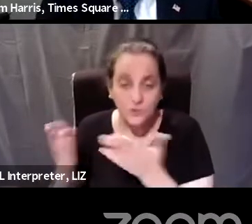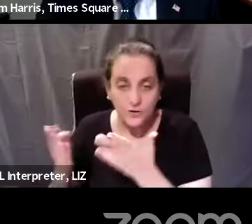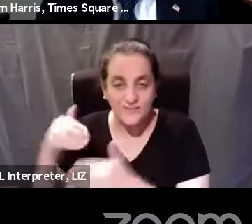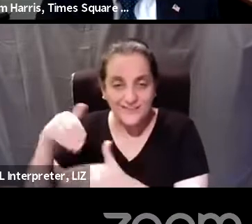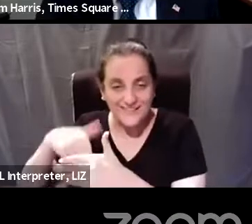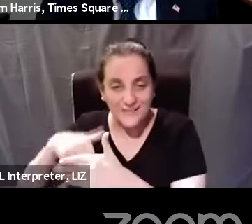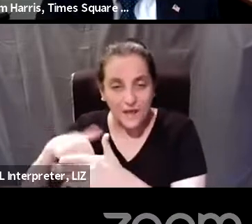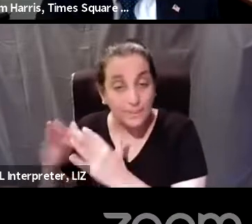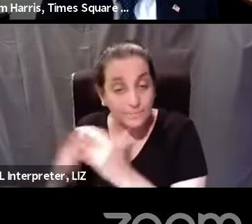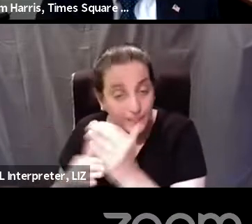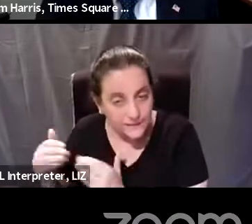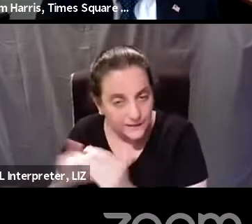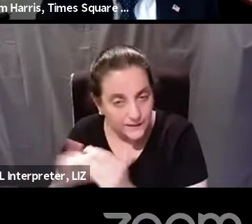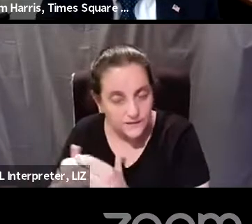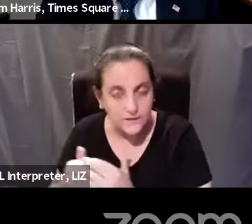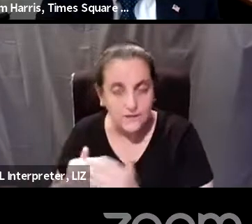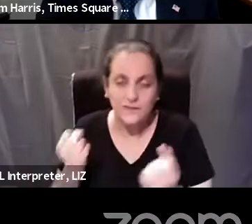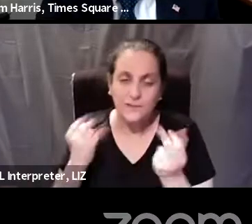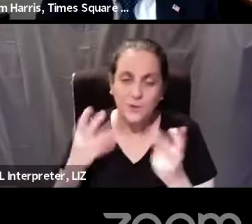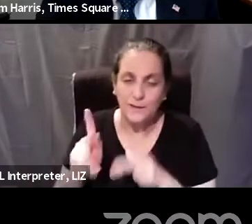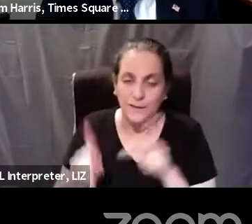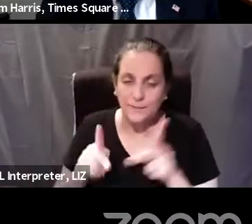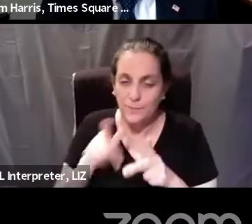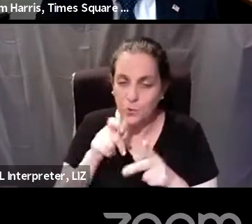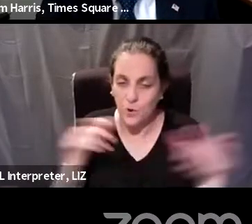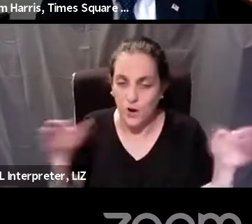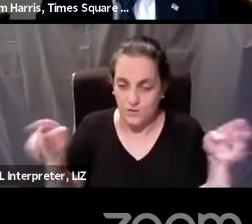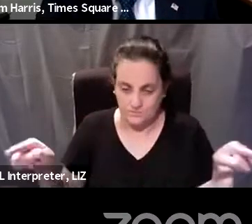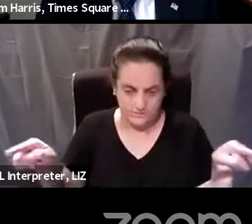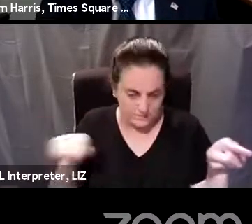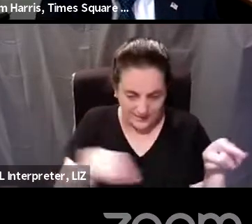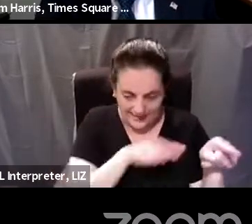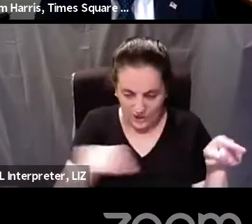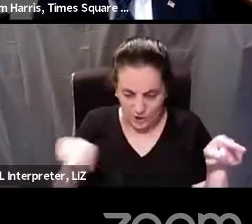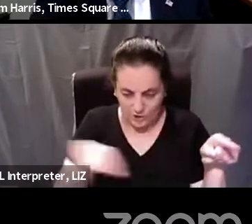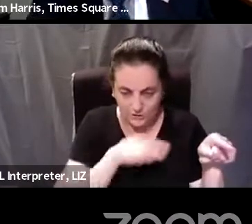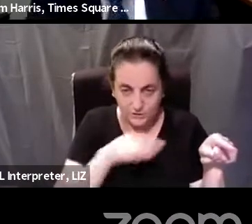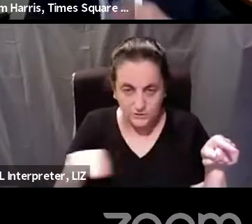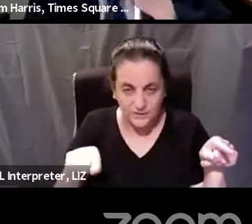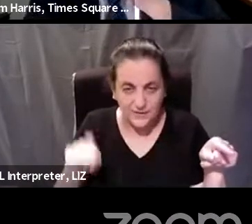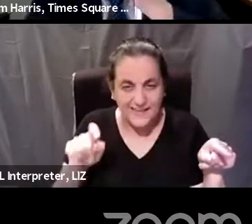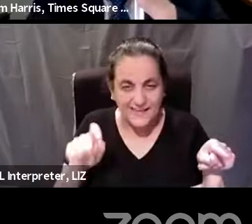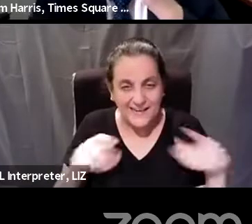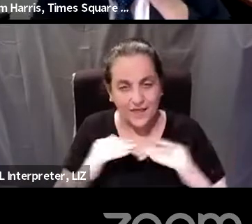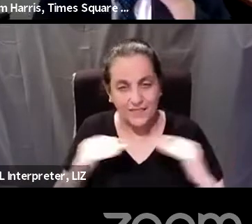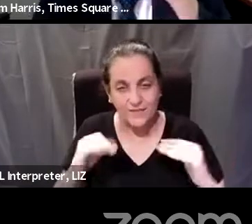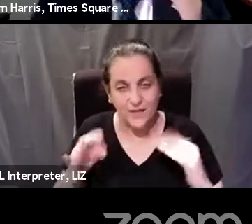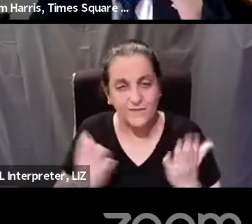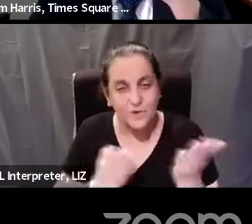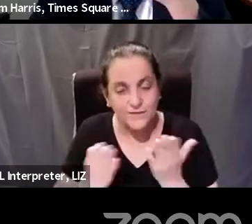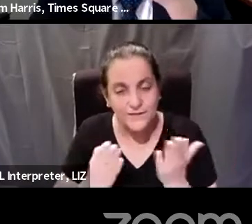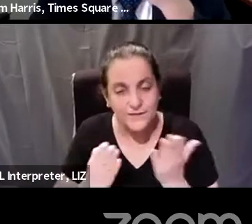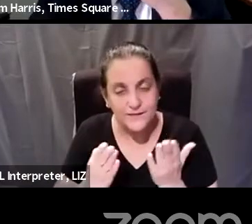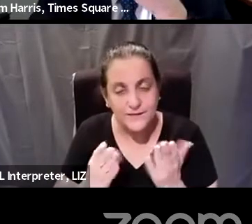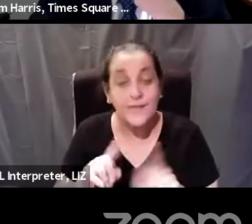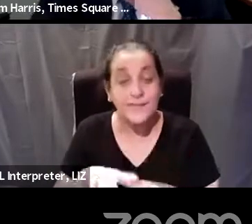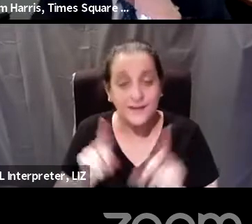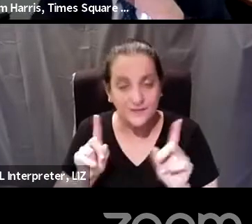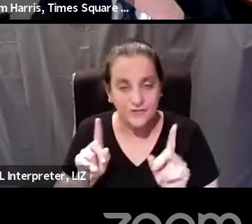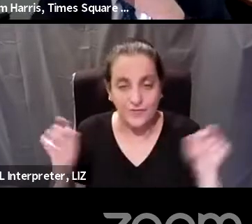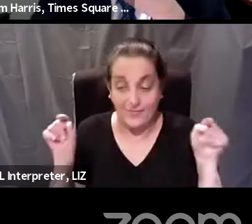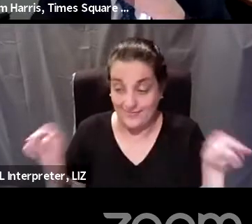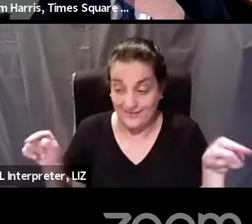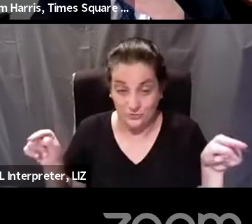building. There's so many people that fall in between, you know, that definitely need a level of services, but that do